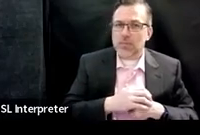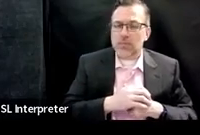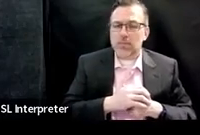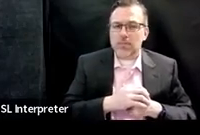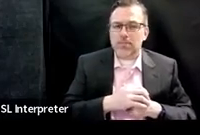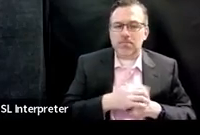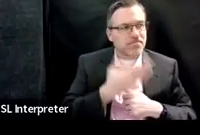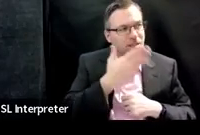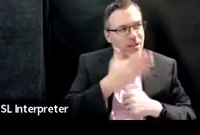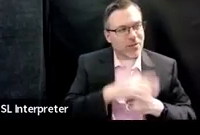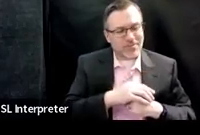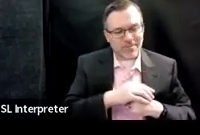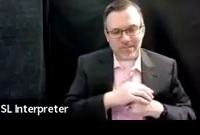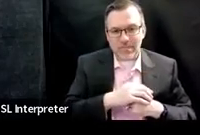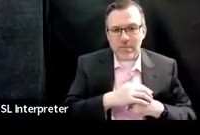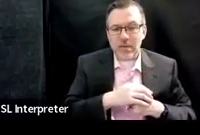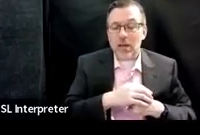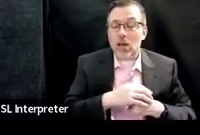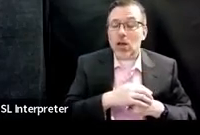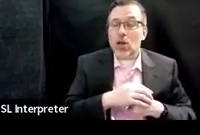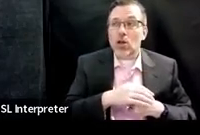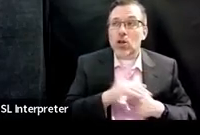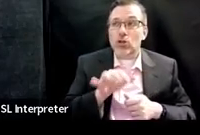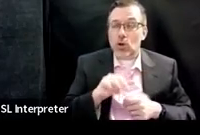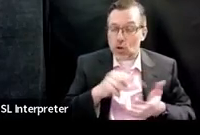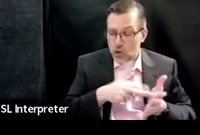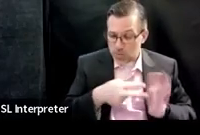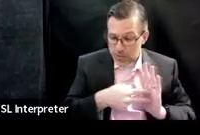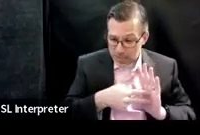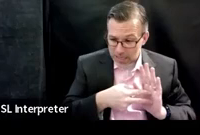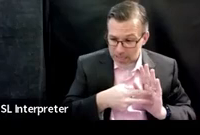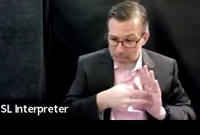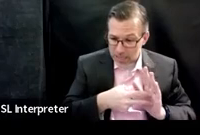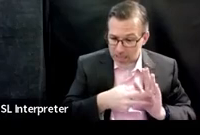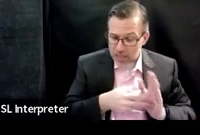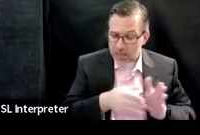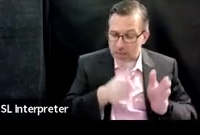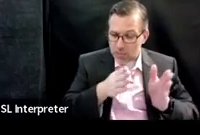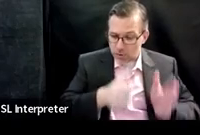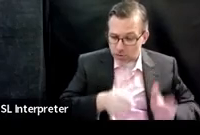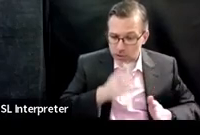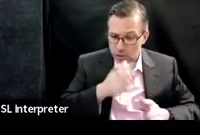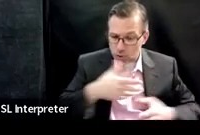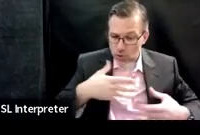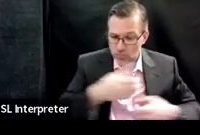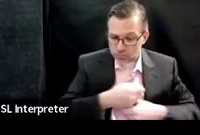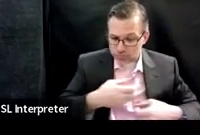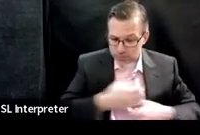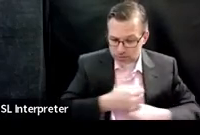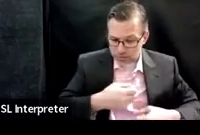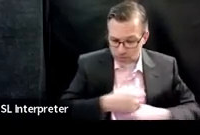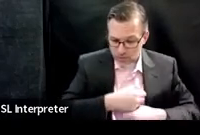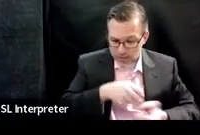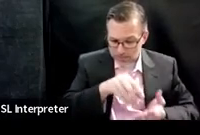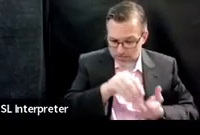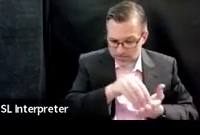So they're in disagreement with what the person writing the written notice captured as,